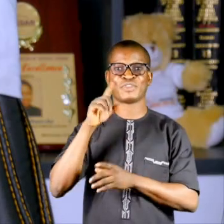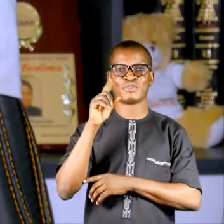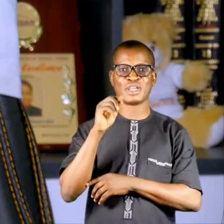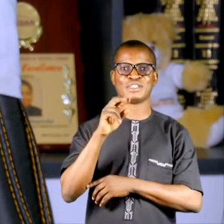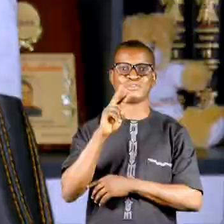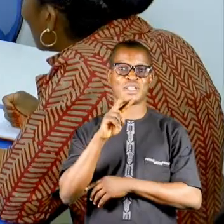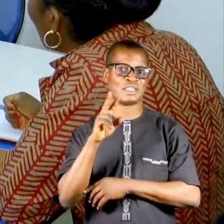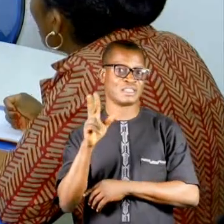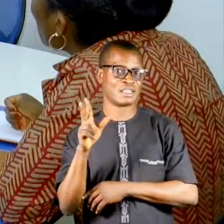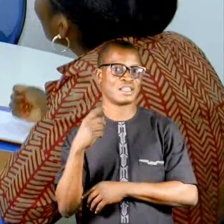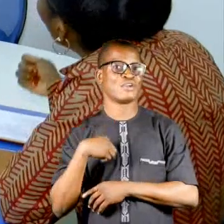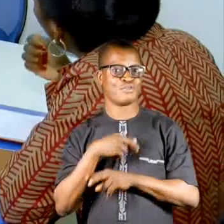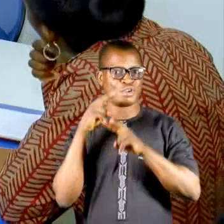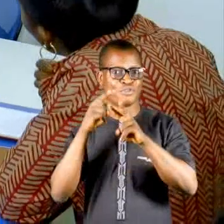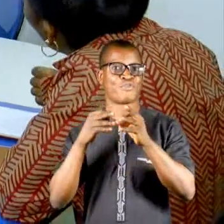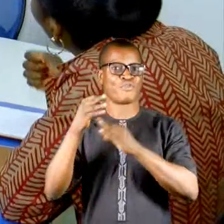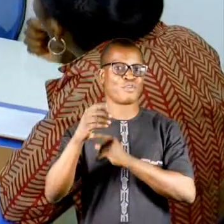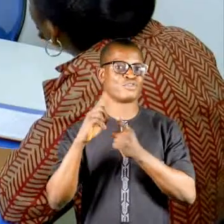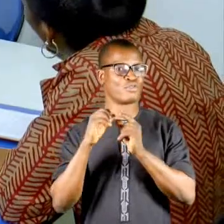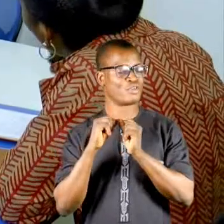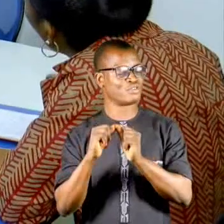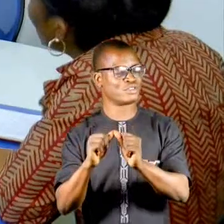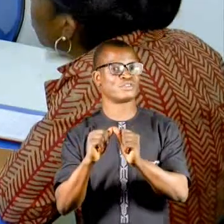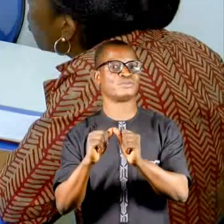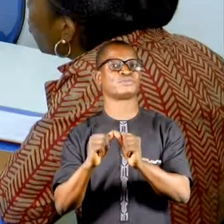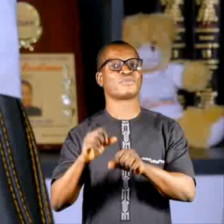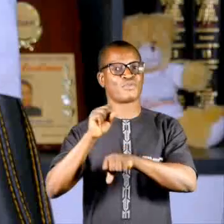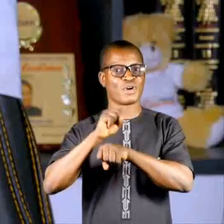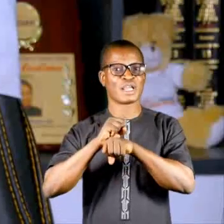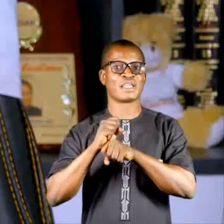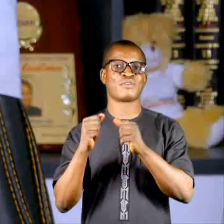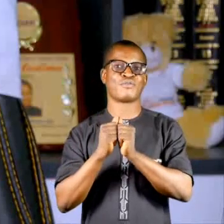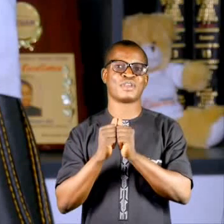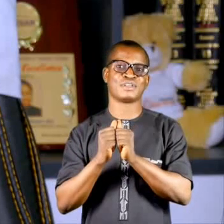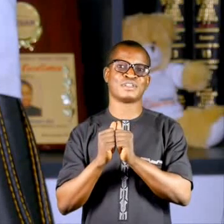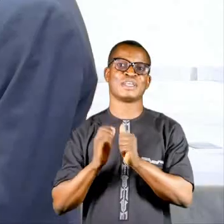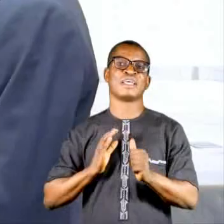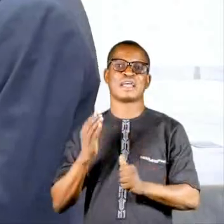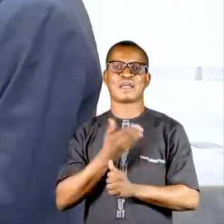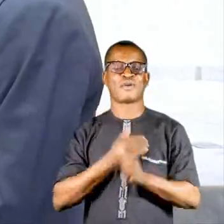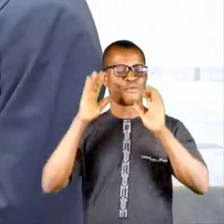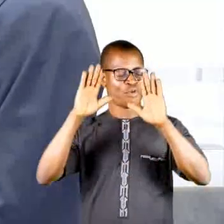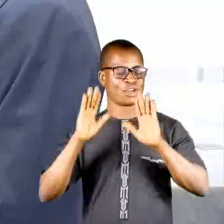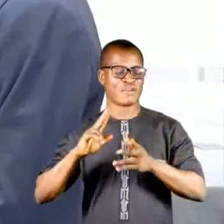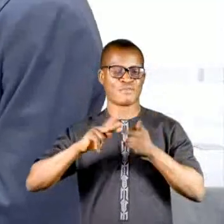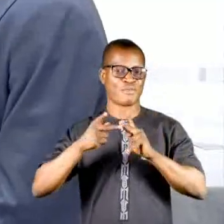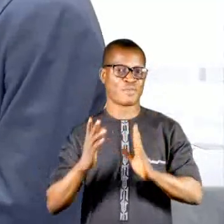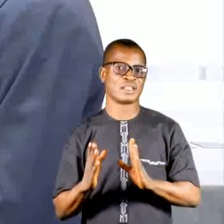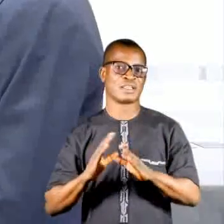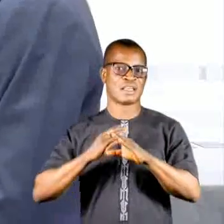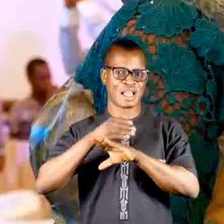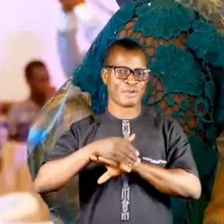in 2023, we look forward to continue working with our amazing